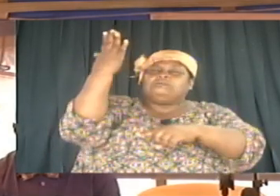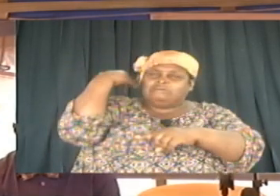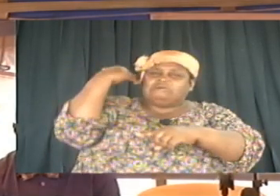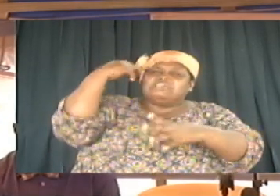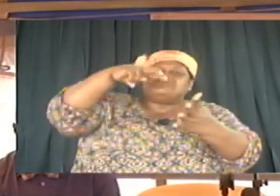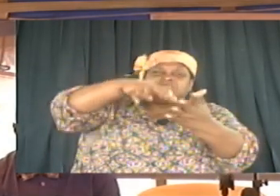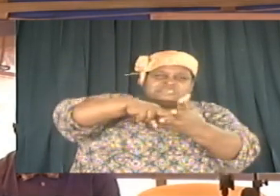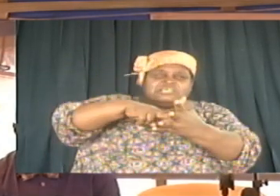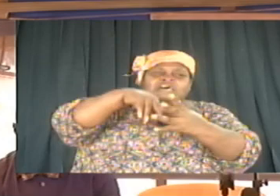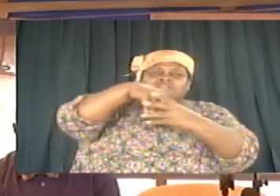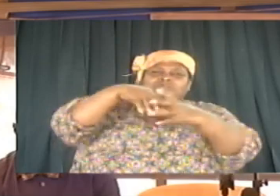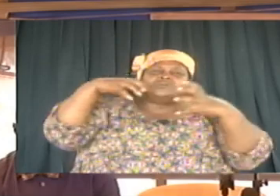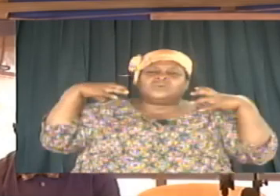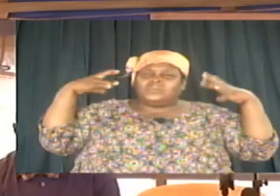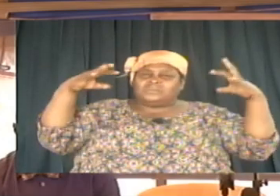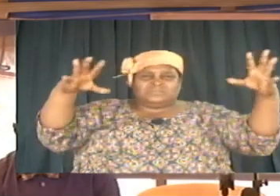crowd